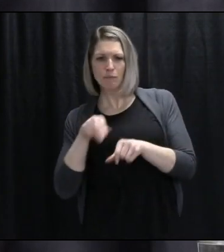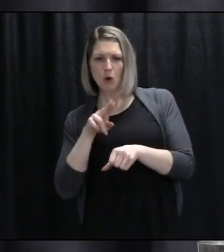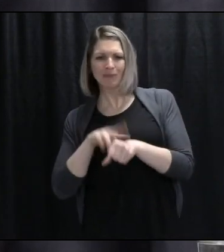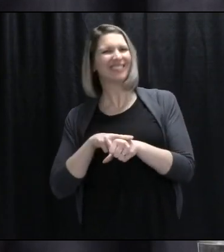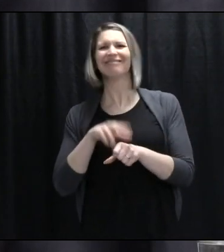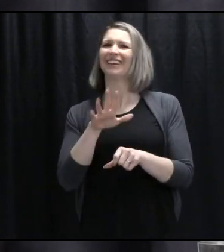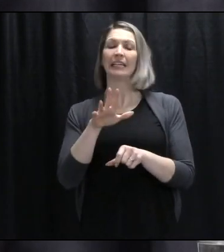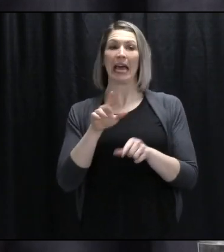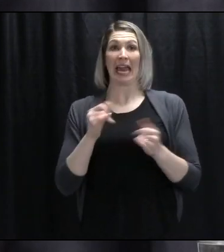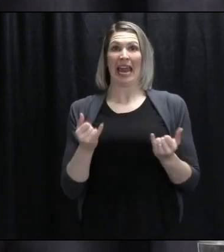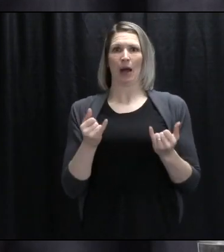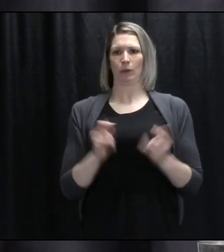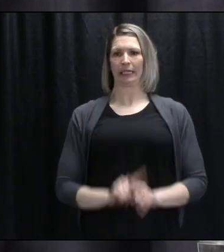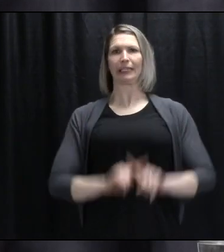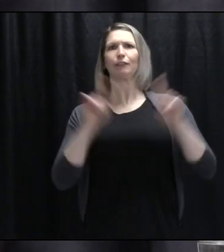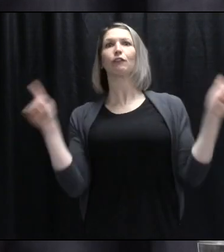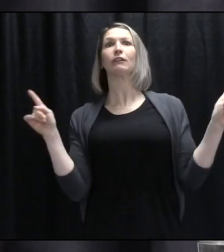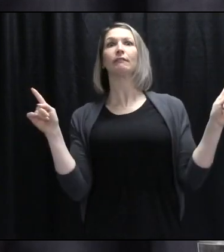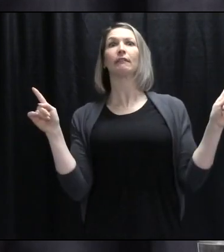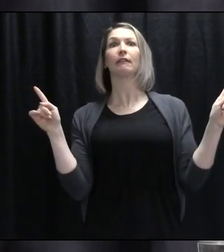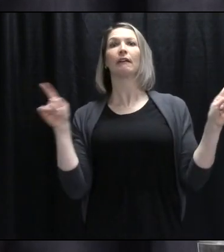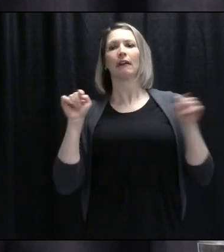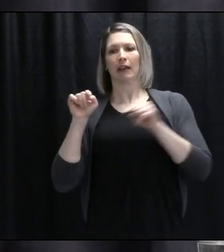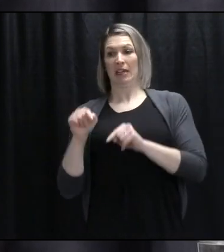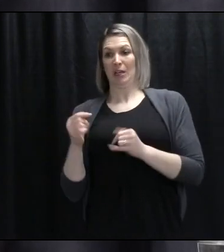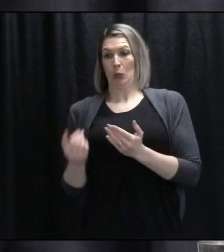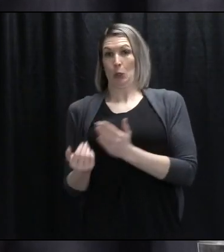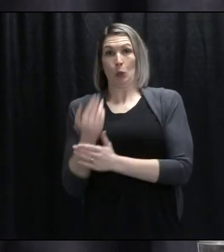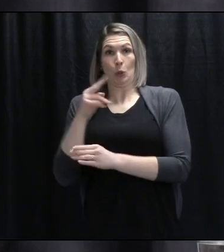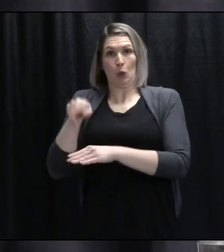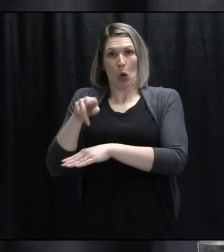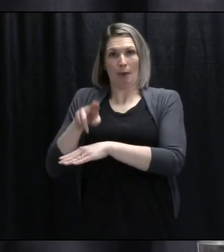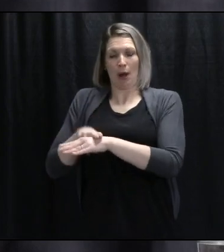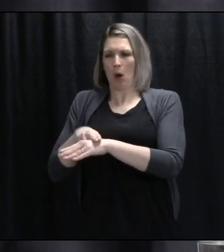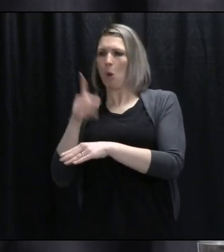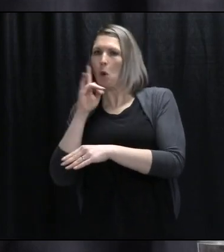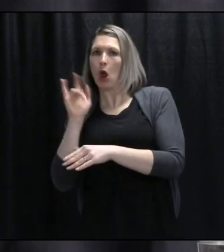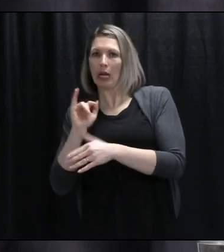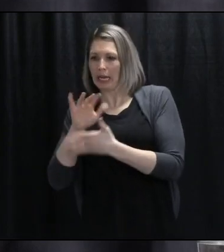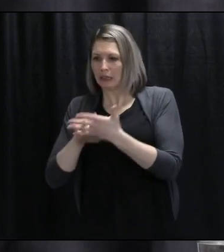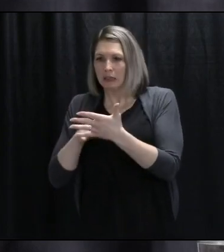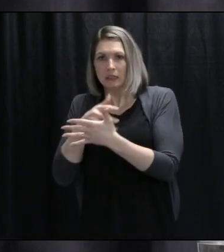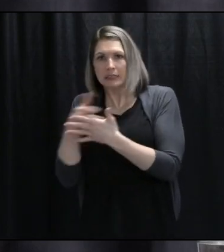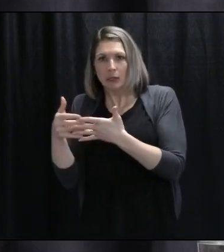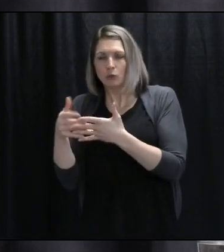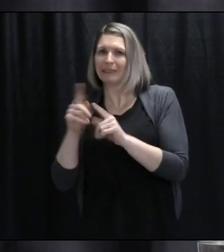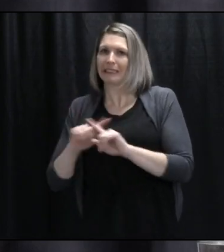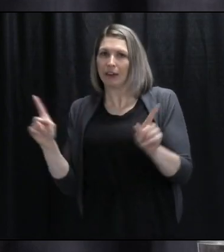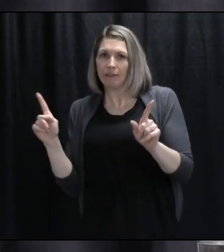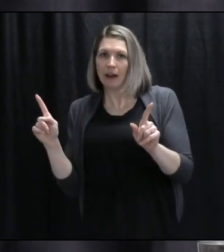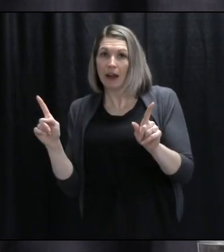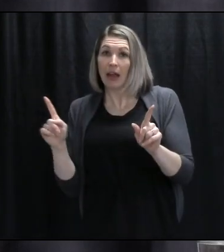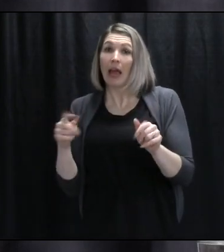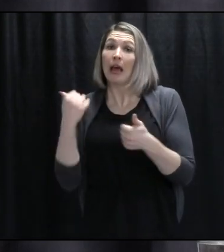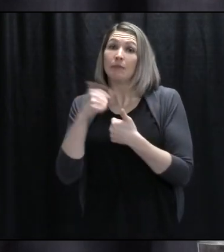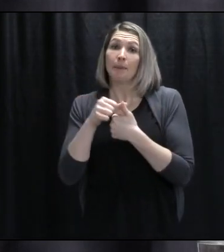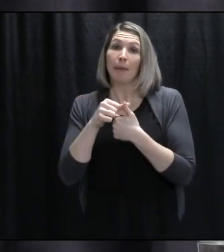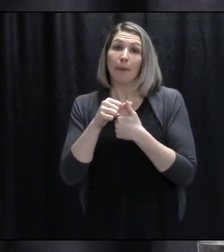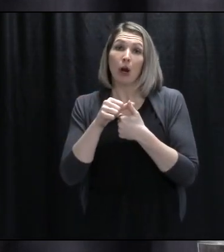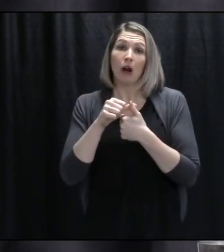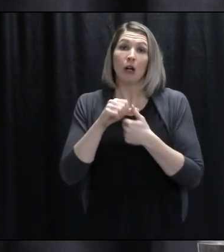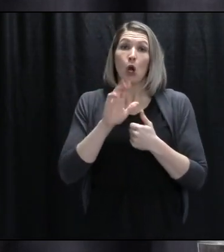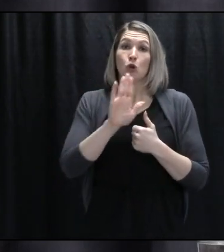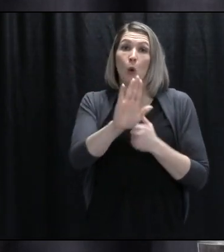normal. So build a bubble for yourself and your family, stay in that bubble, and don't burst anyone